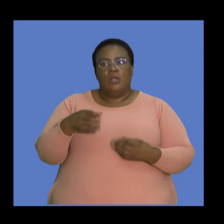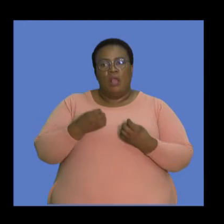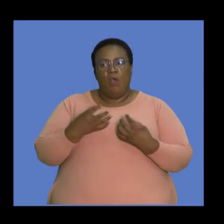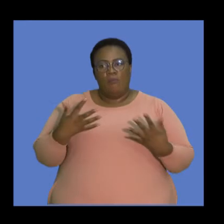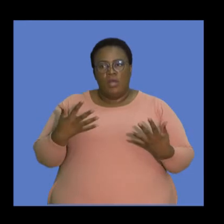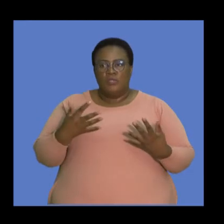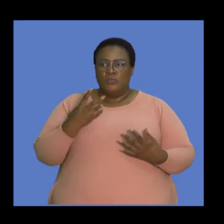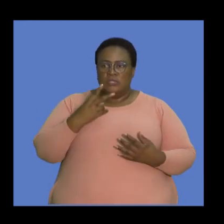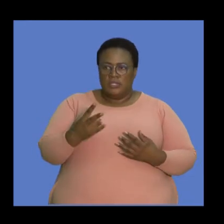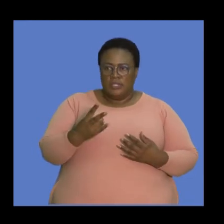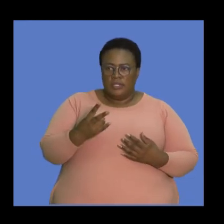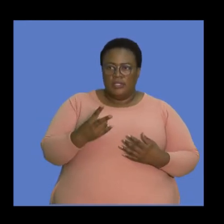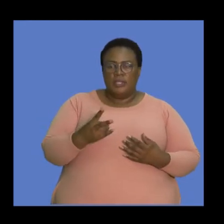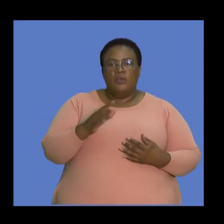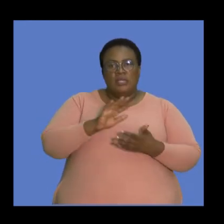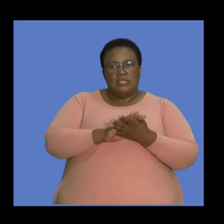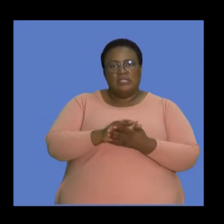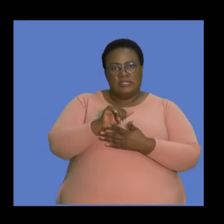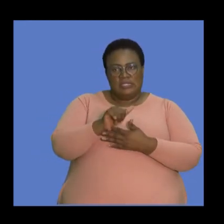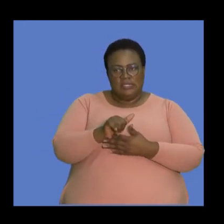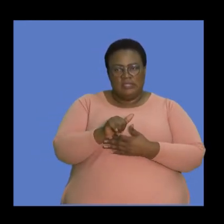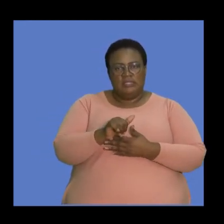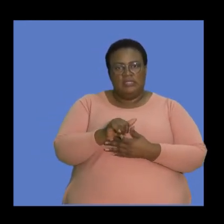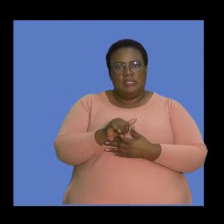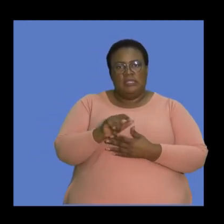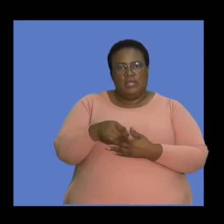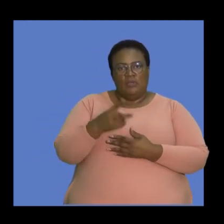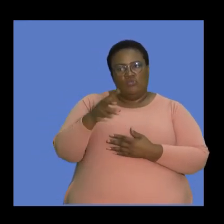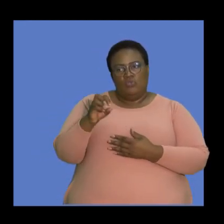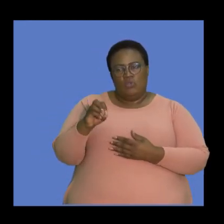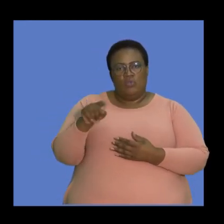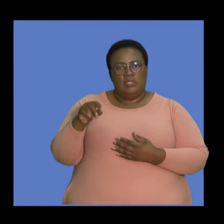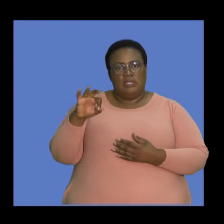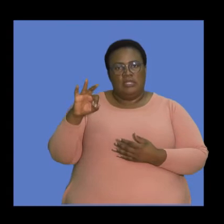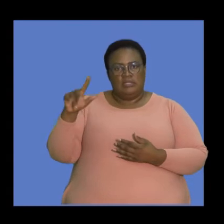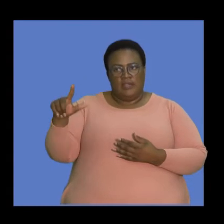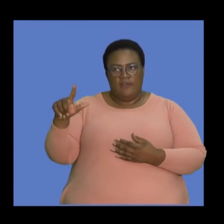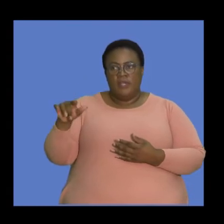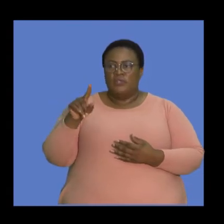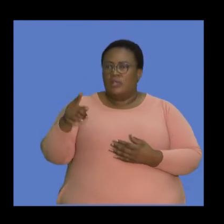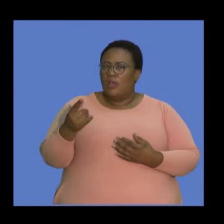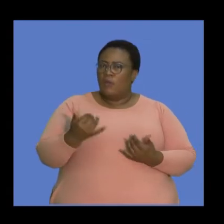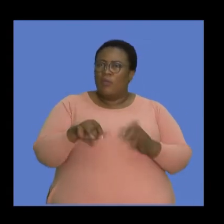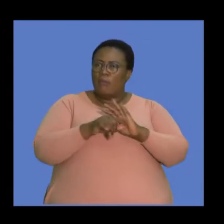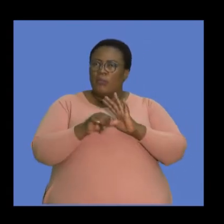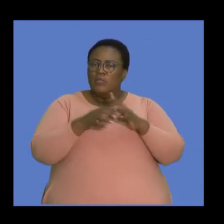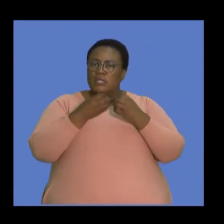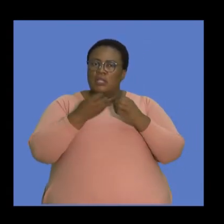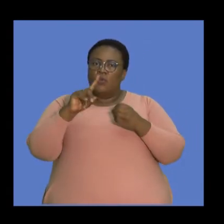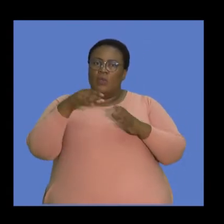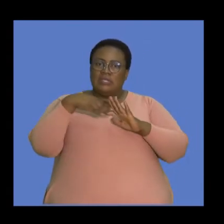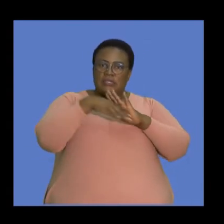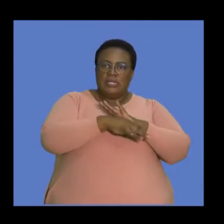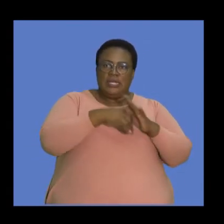How much will this cost, right? We just looked at it. It will cost us that much. Now, our big idea